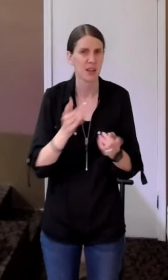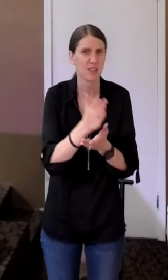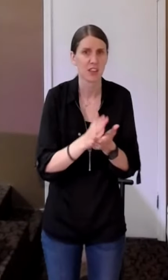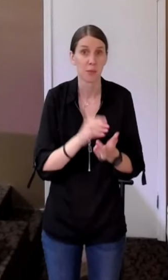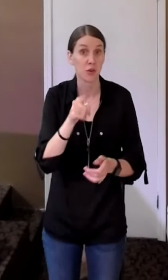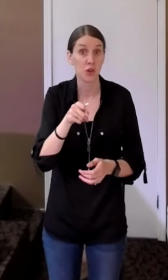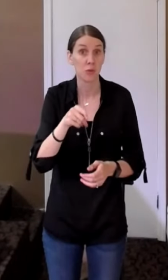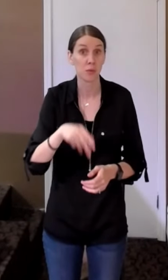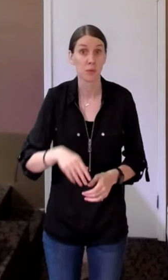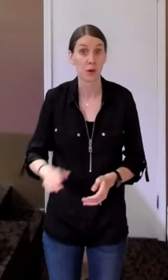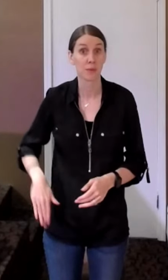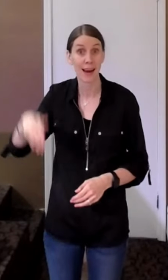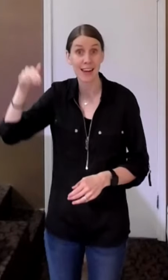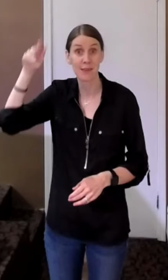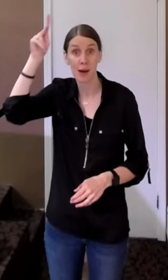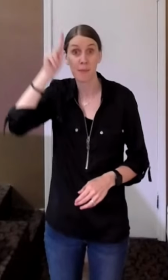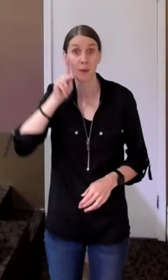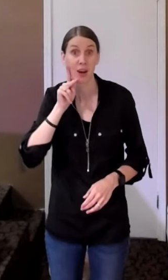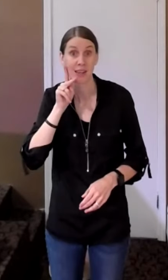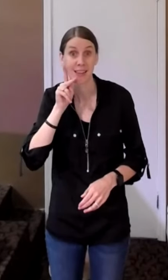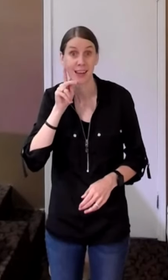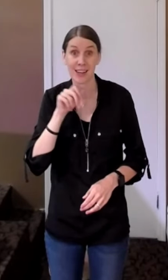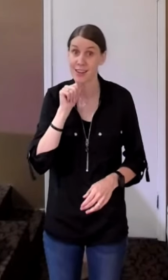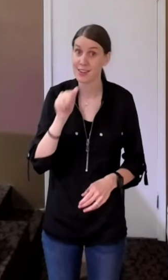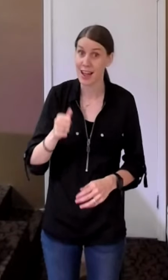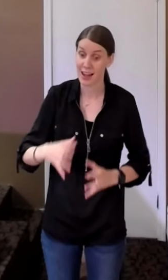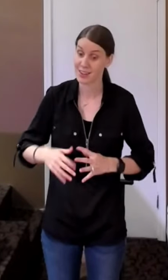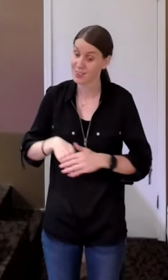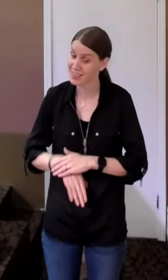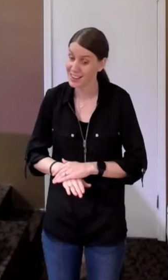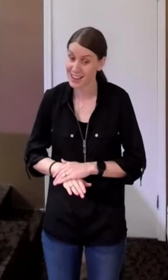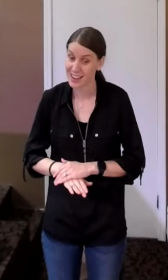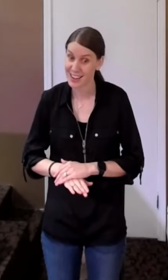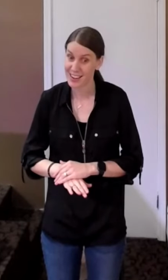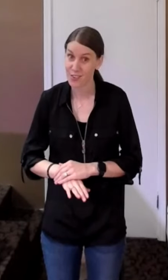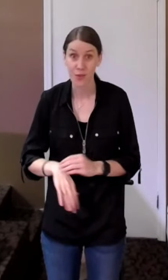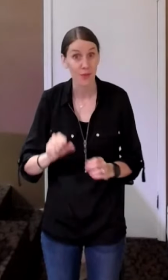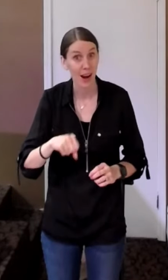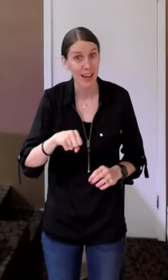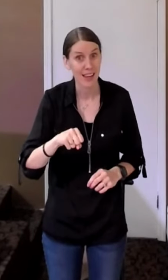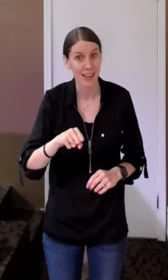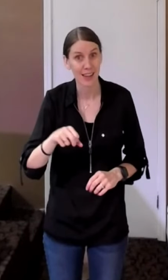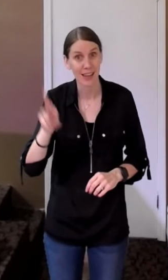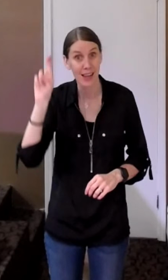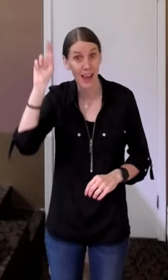your biological mother, grandmothers, aunts, you know, other people in your lives.